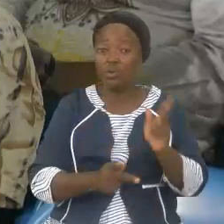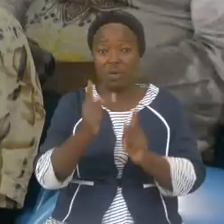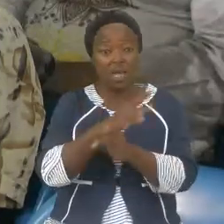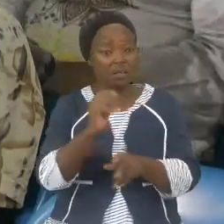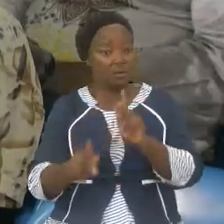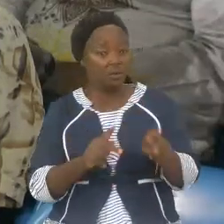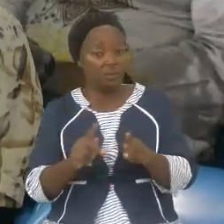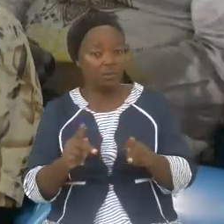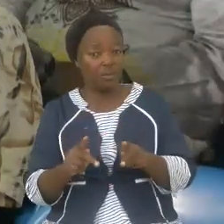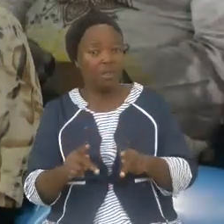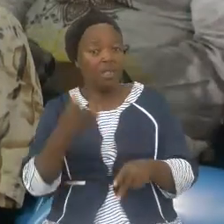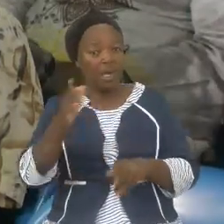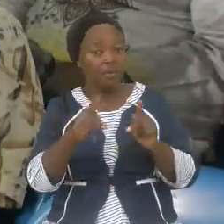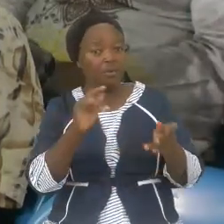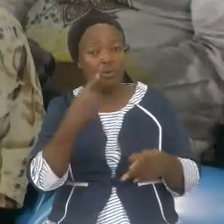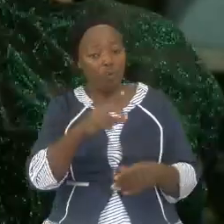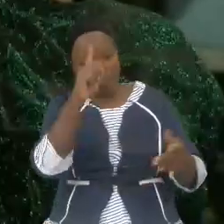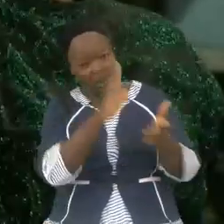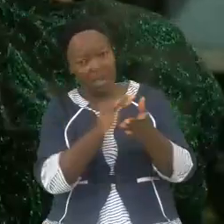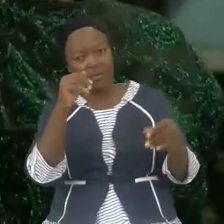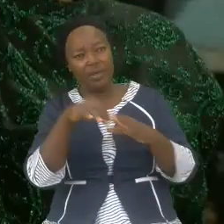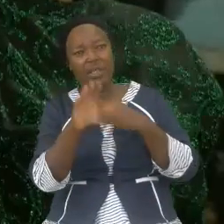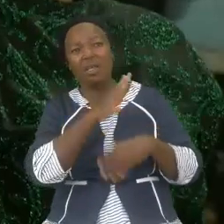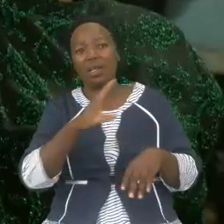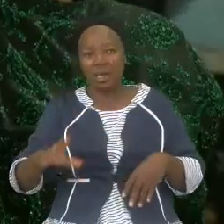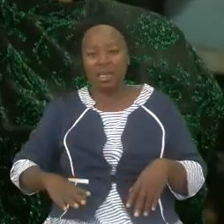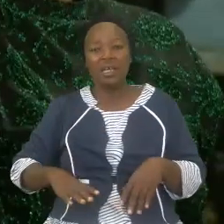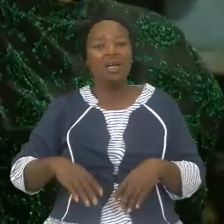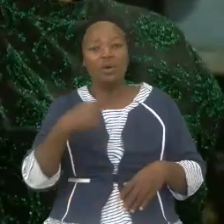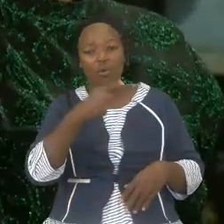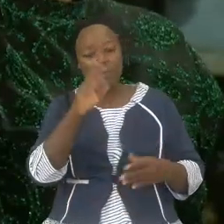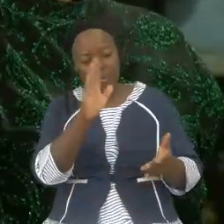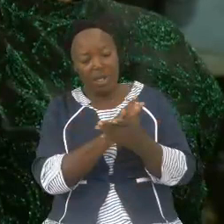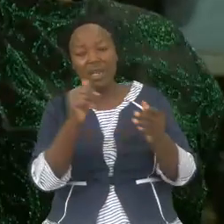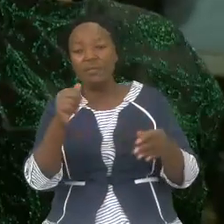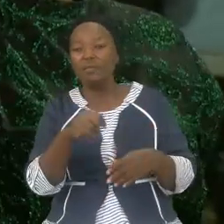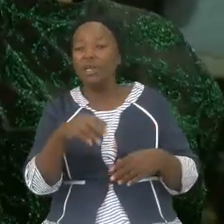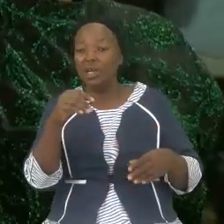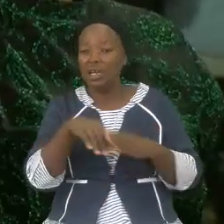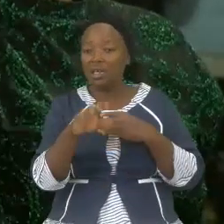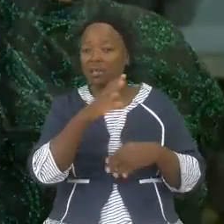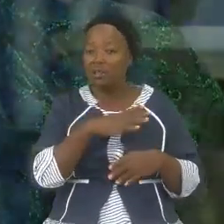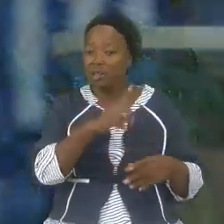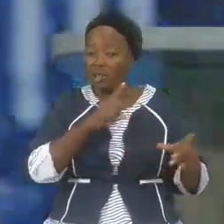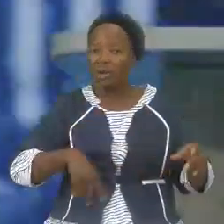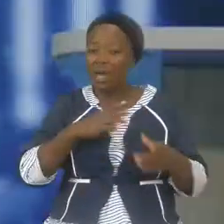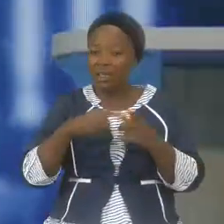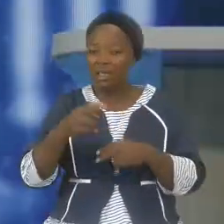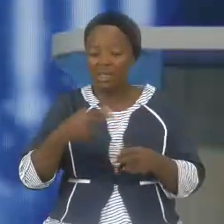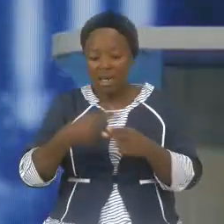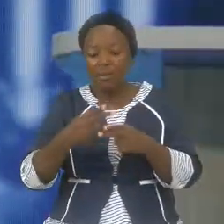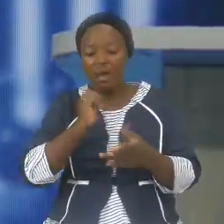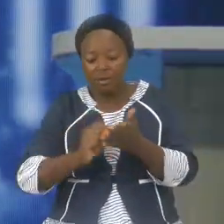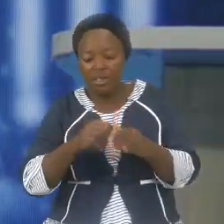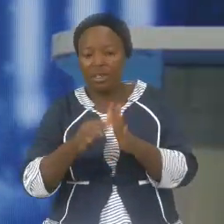people who believe in Christ, who believe in the Lord, and their names are written in the book of life. And then eventually,